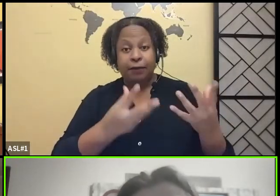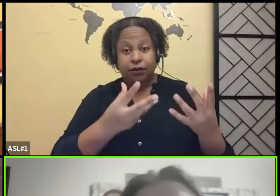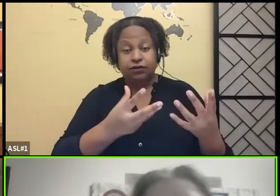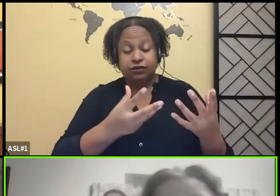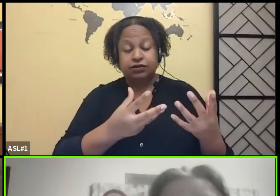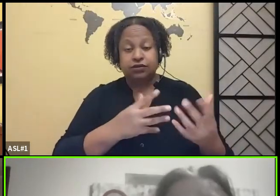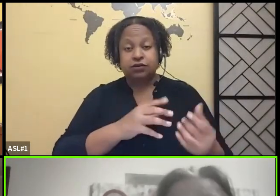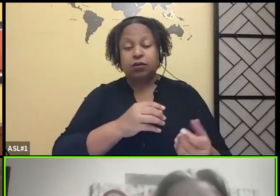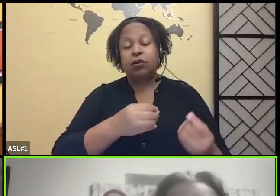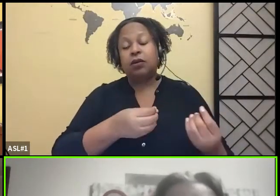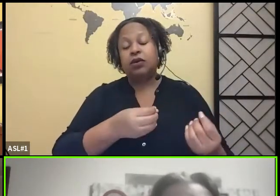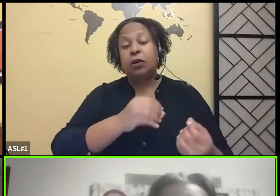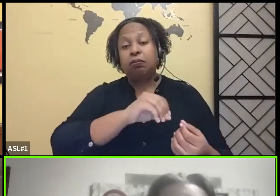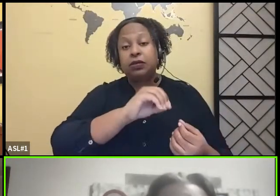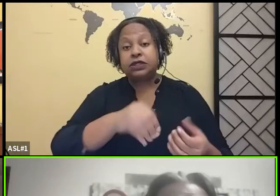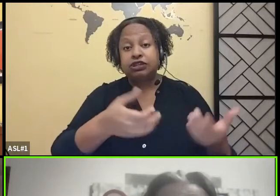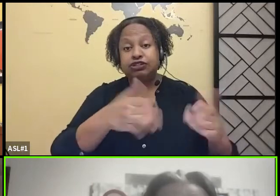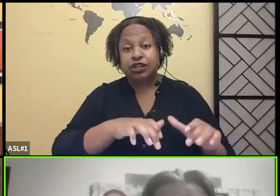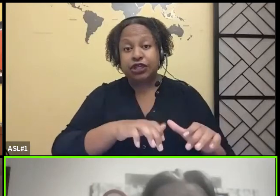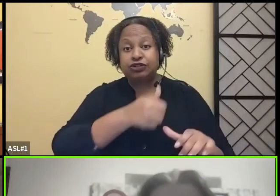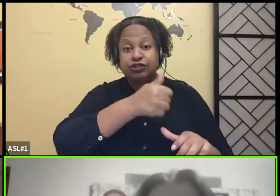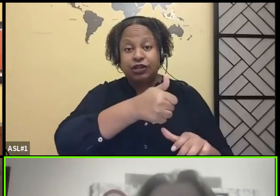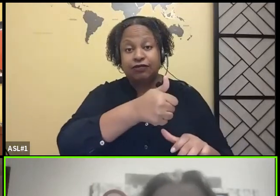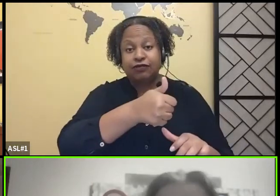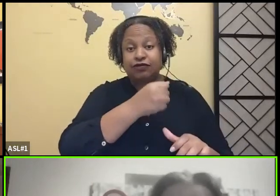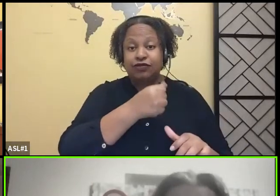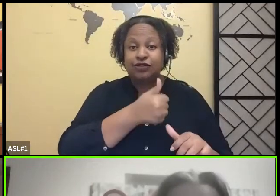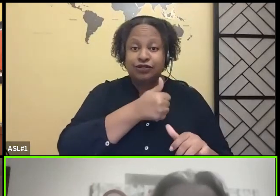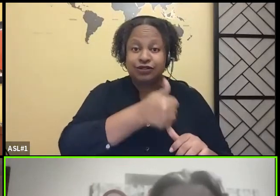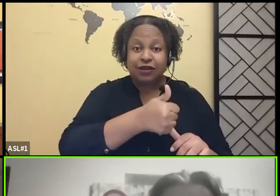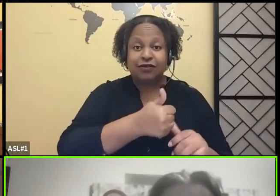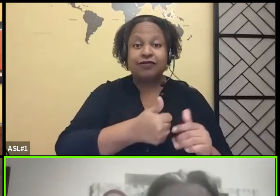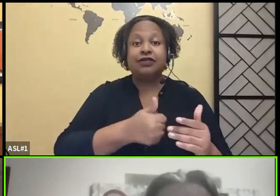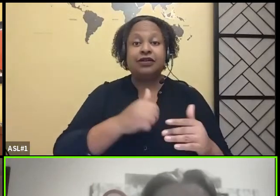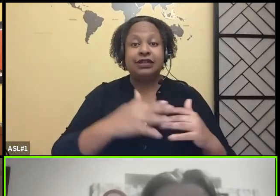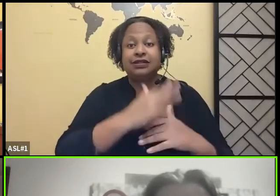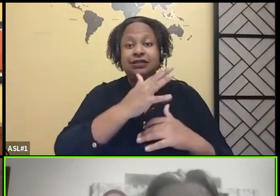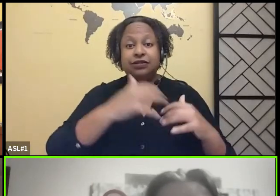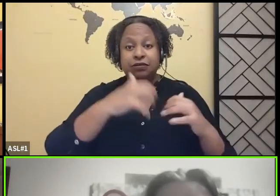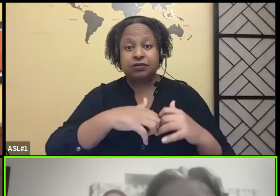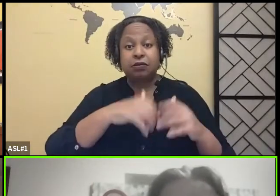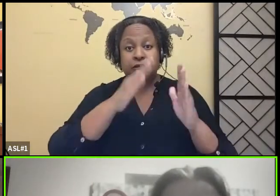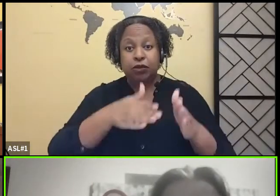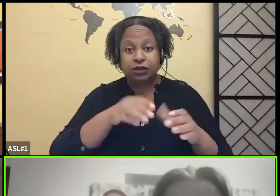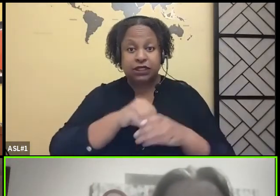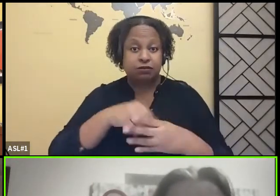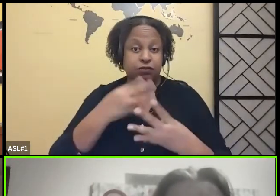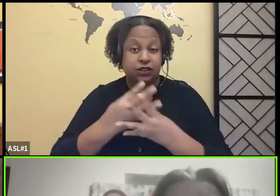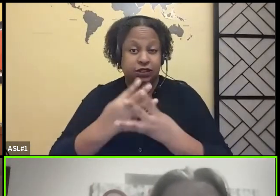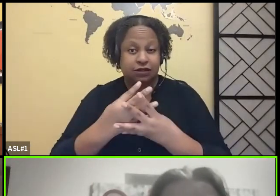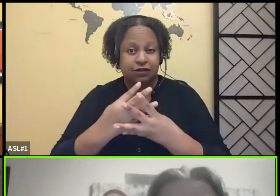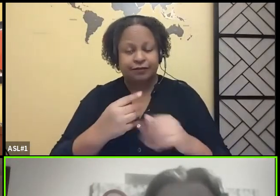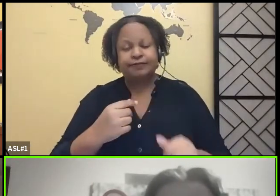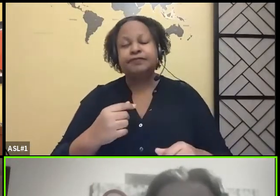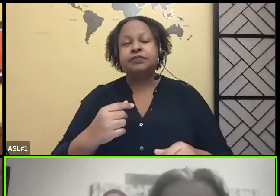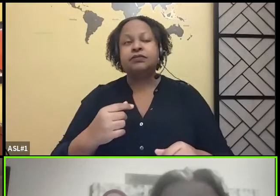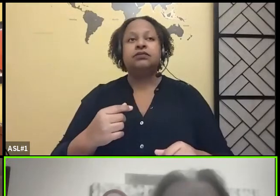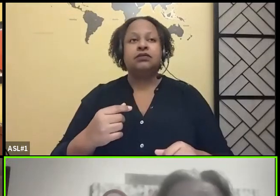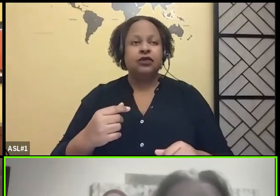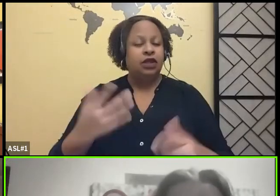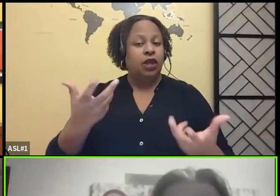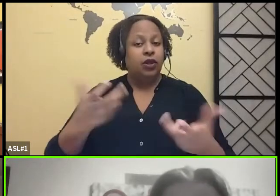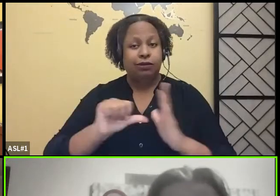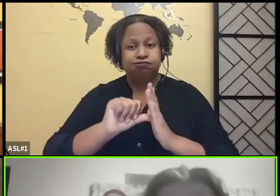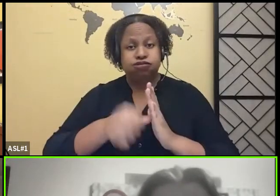prison? You know, those kind of things. It's an opportunity. You know, I don't want to keep saying, crisis is opportunity. But